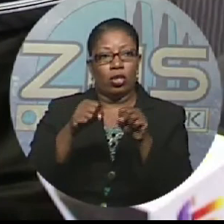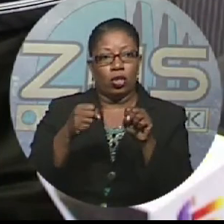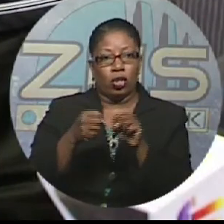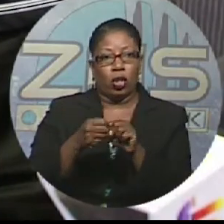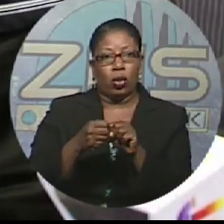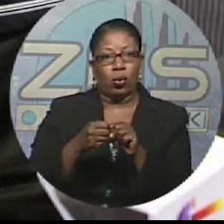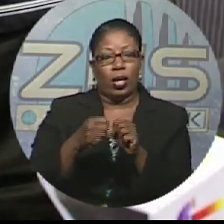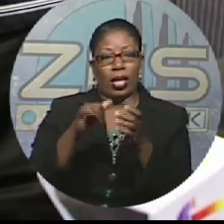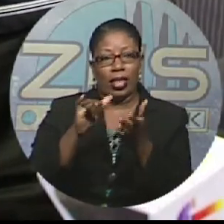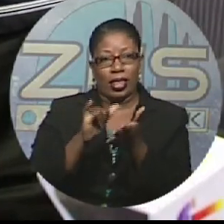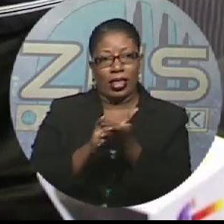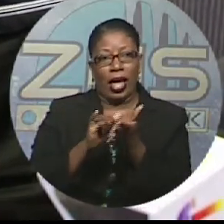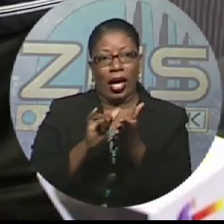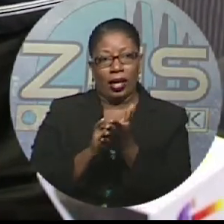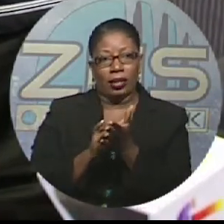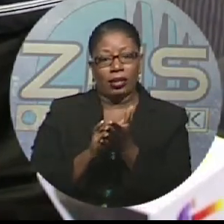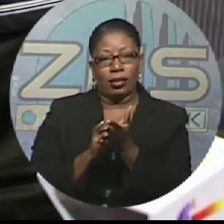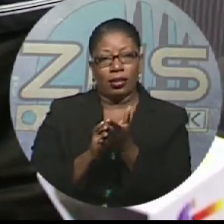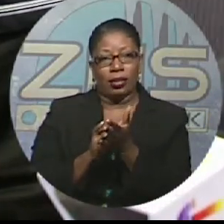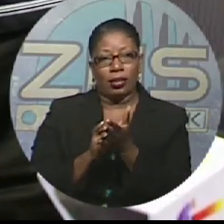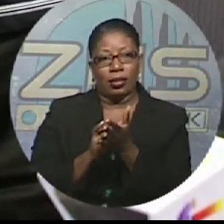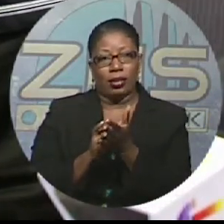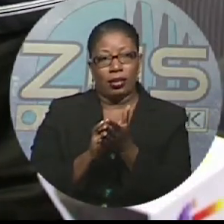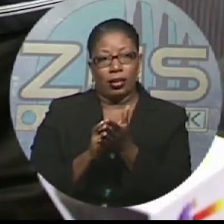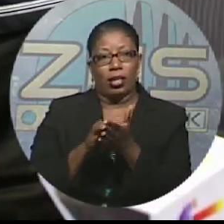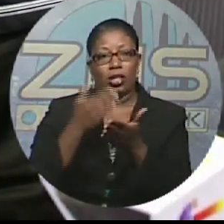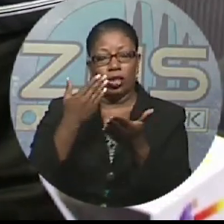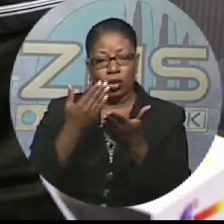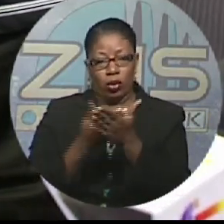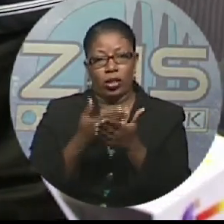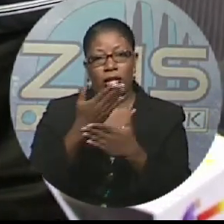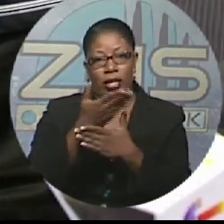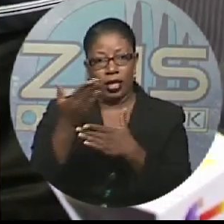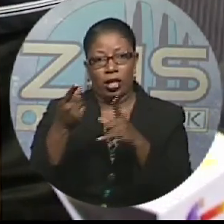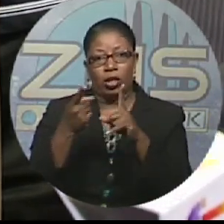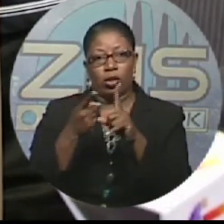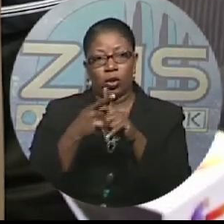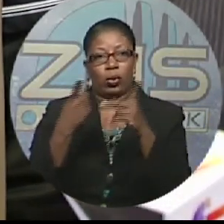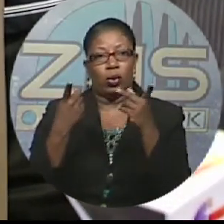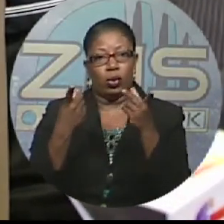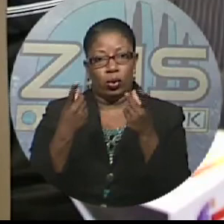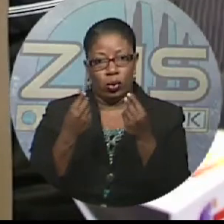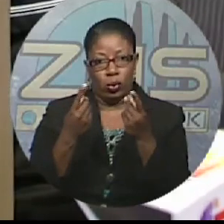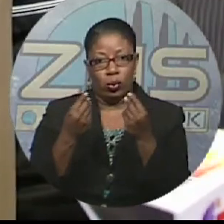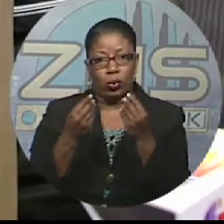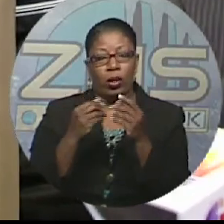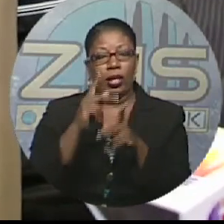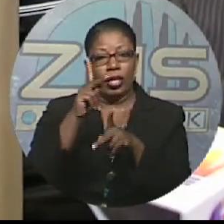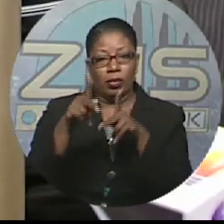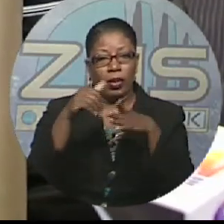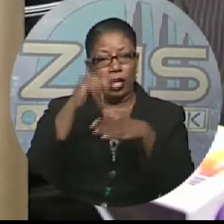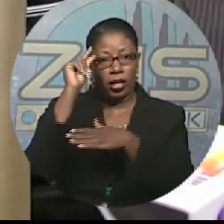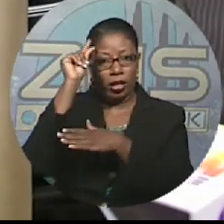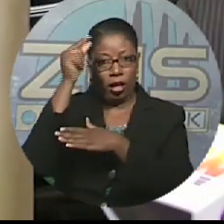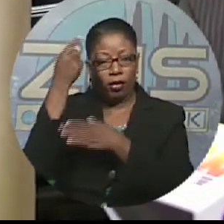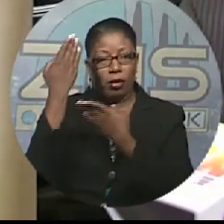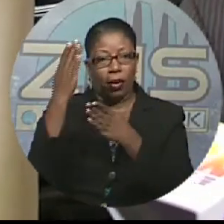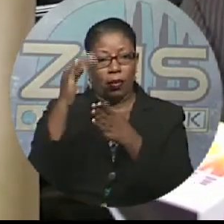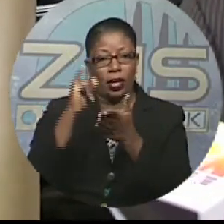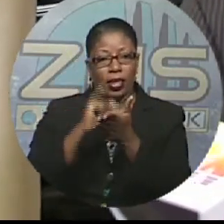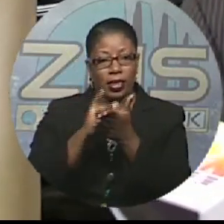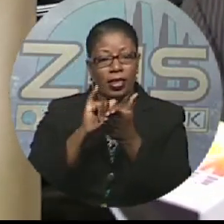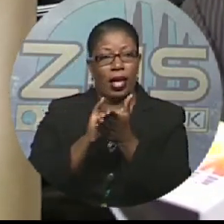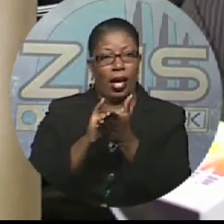I think that's a pretty impressive thing to do at this level. The people in the government of the Bahamas are the ones who